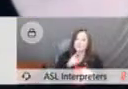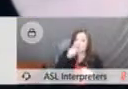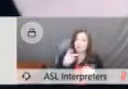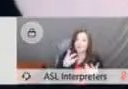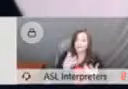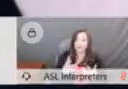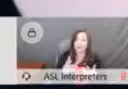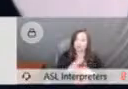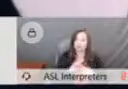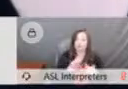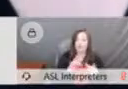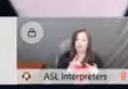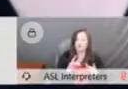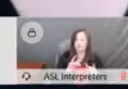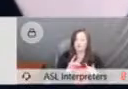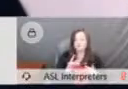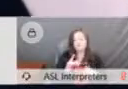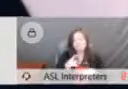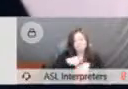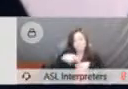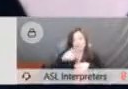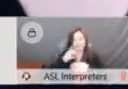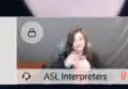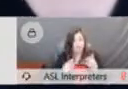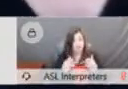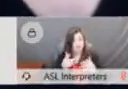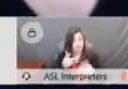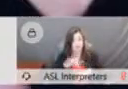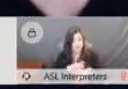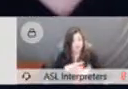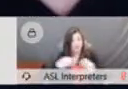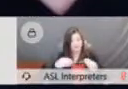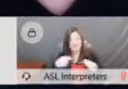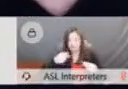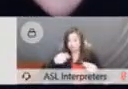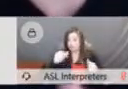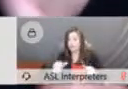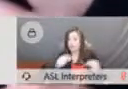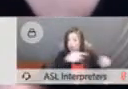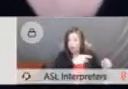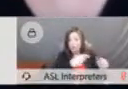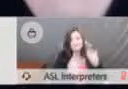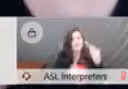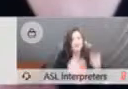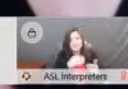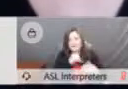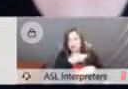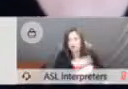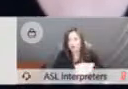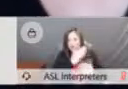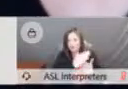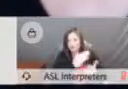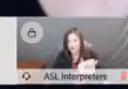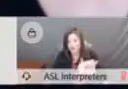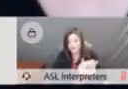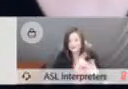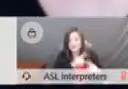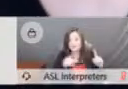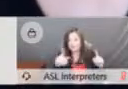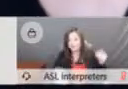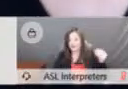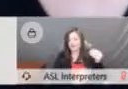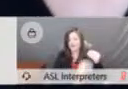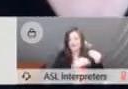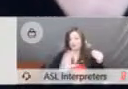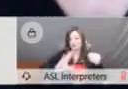we touched on this, that some of the pharmacies, you can go there, even if you're not on the list, you can go there and get on their list.